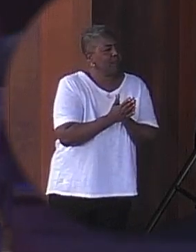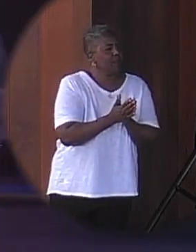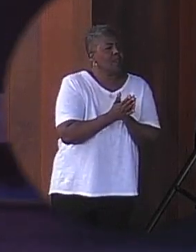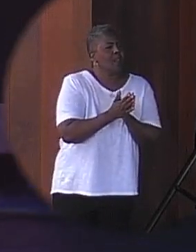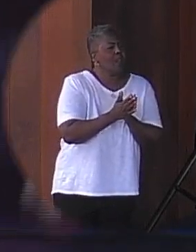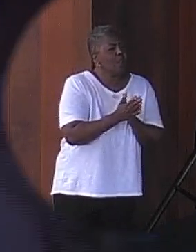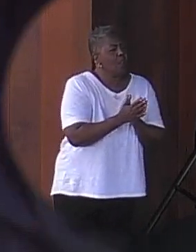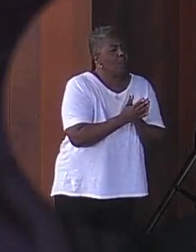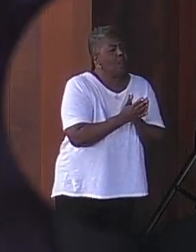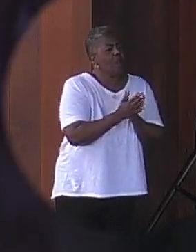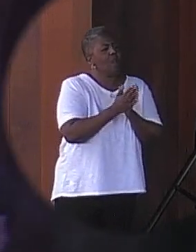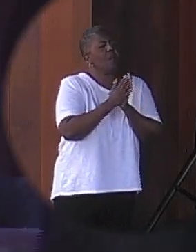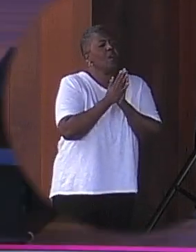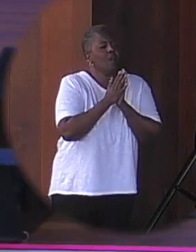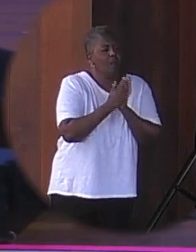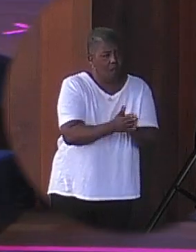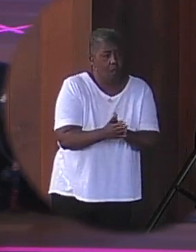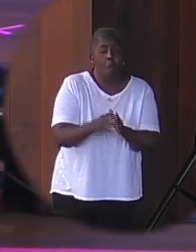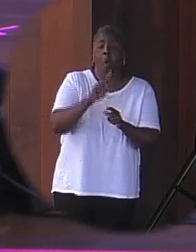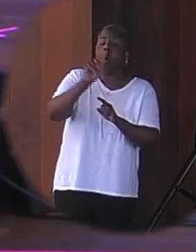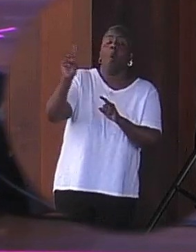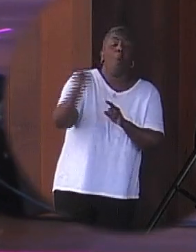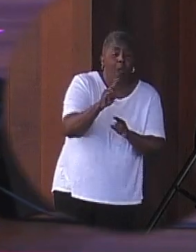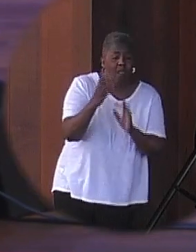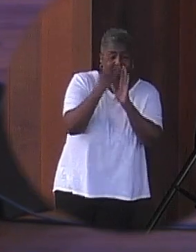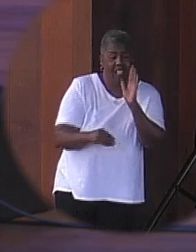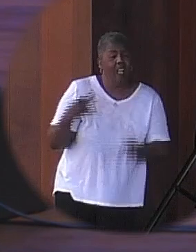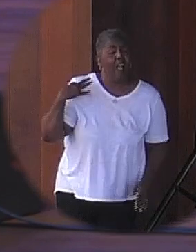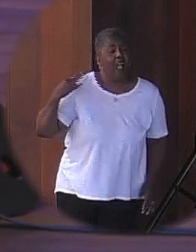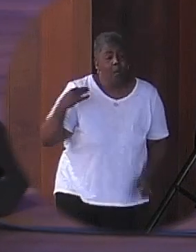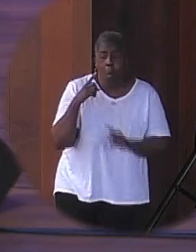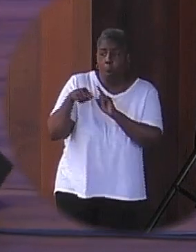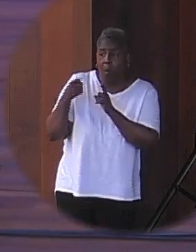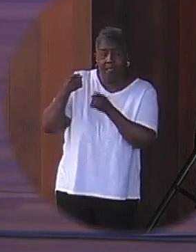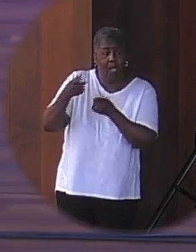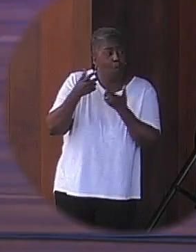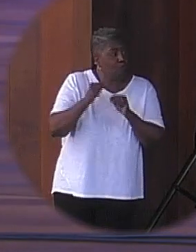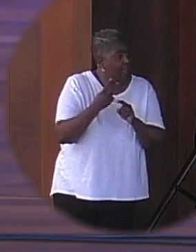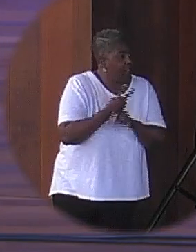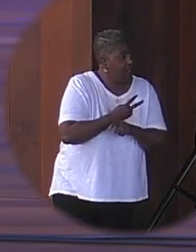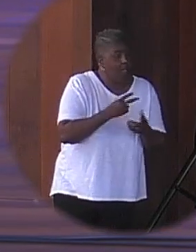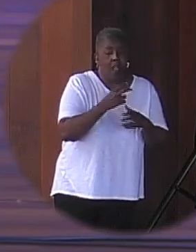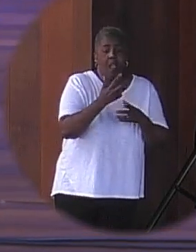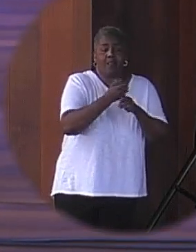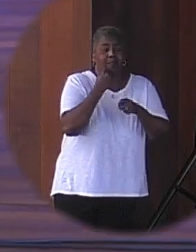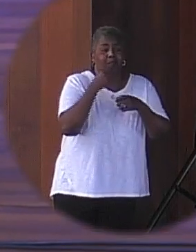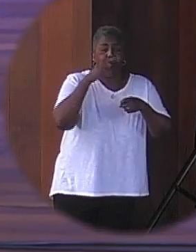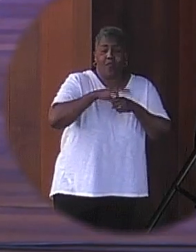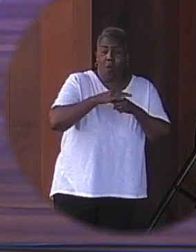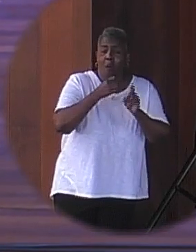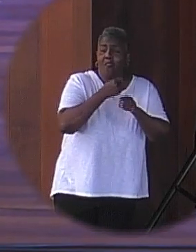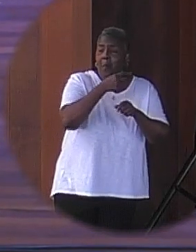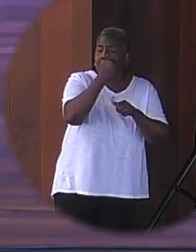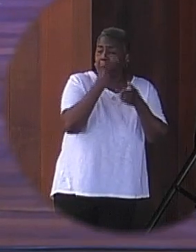Where were your applications for religious exemption when they were taking away the vote from black folk in your state? Where